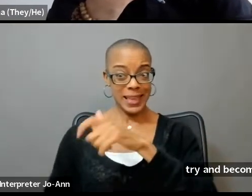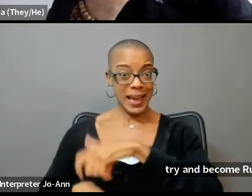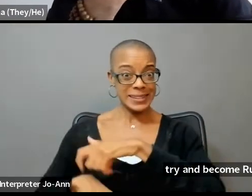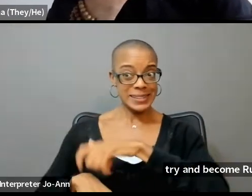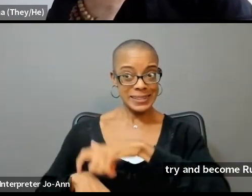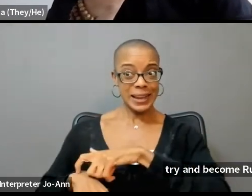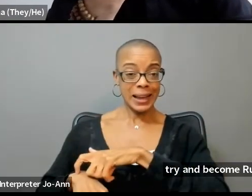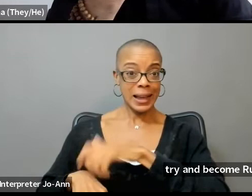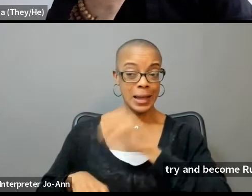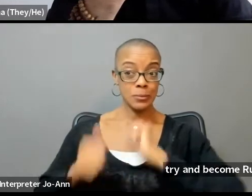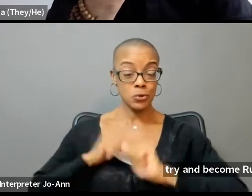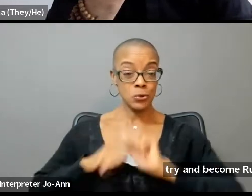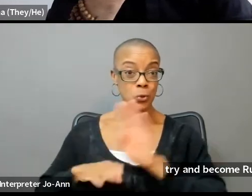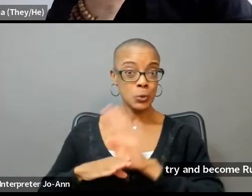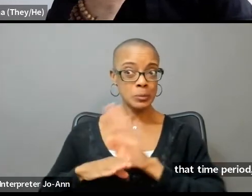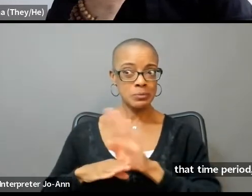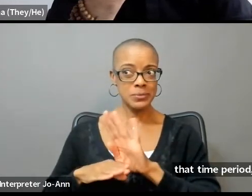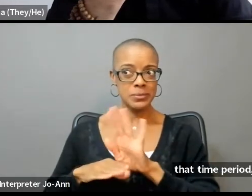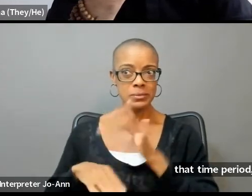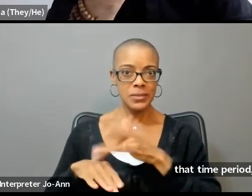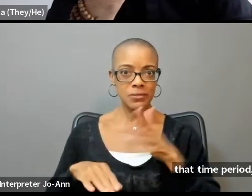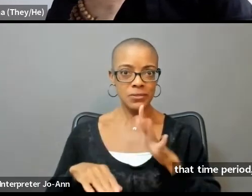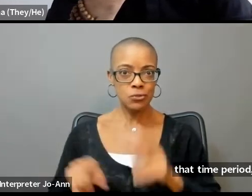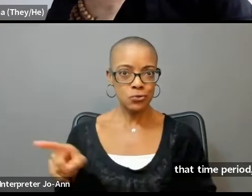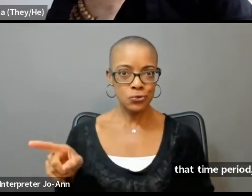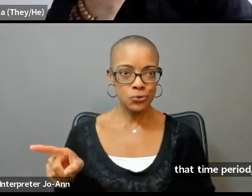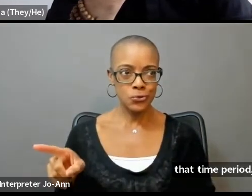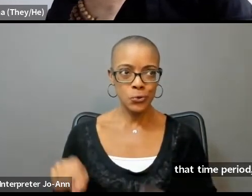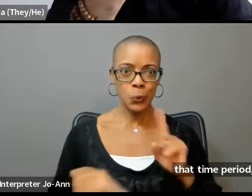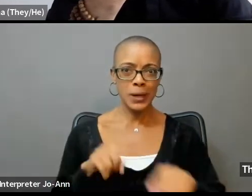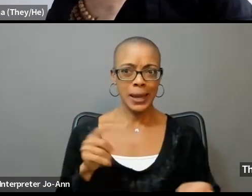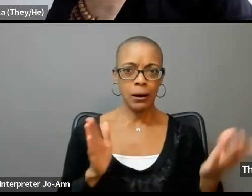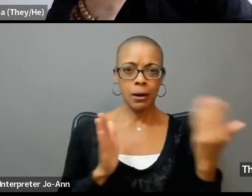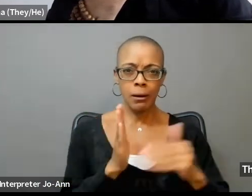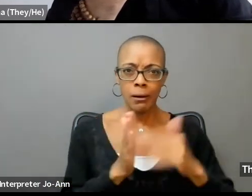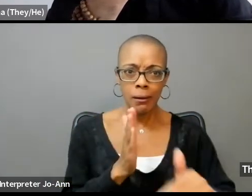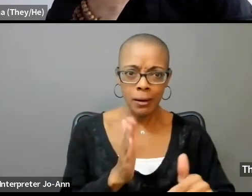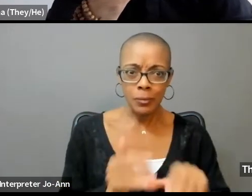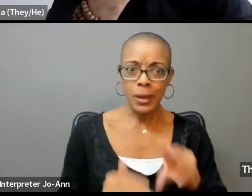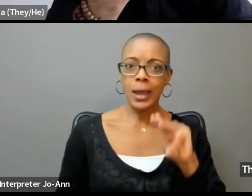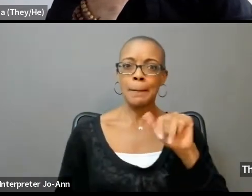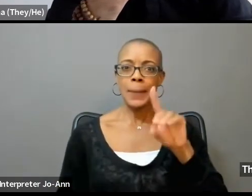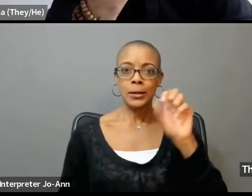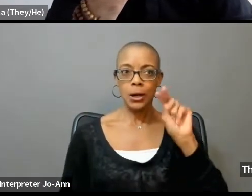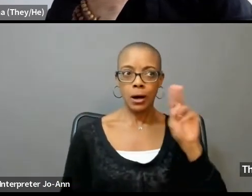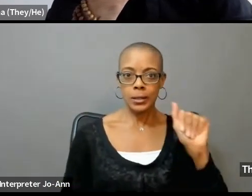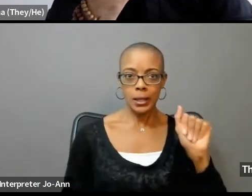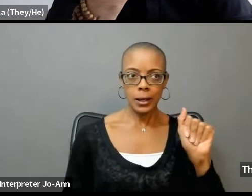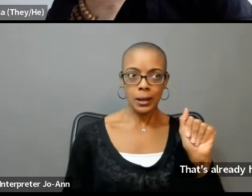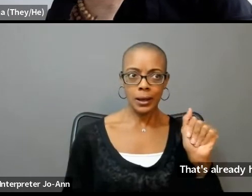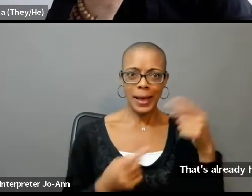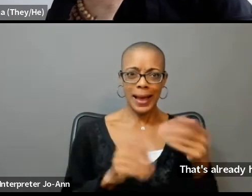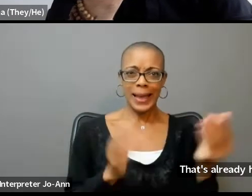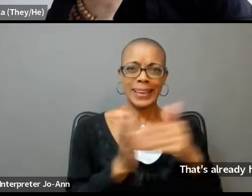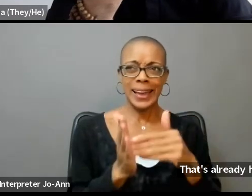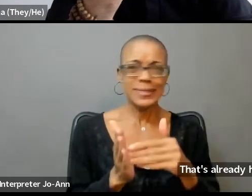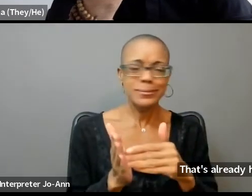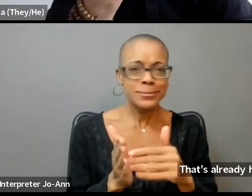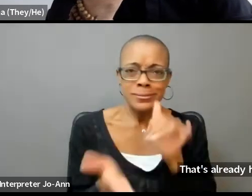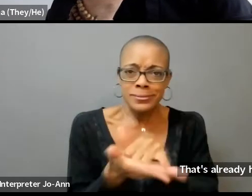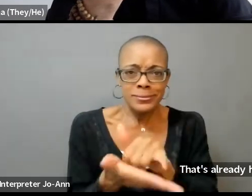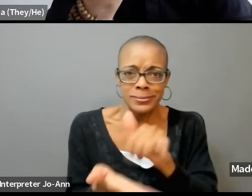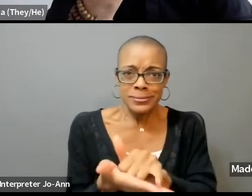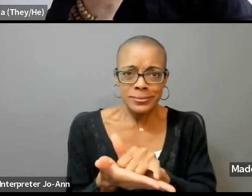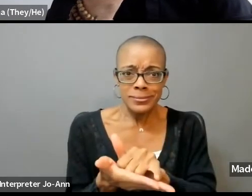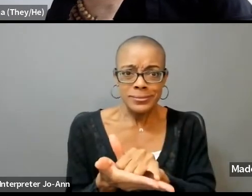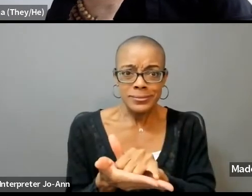show business, that's already happened. It won't happen again. Madonna won't happen again. These, you can